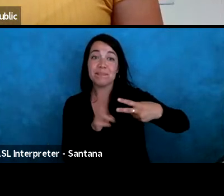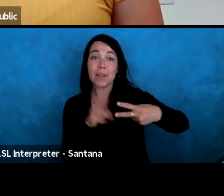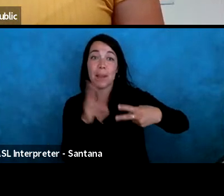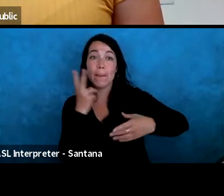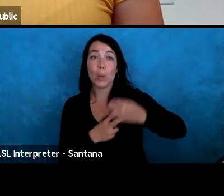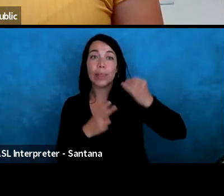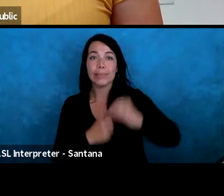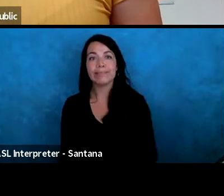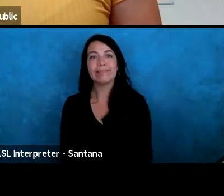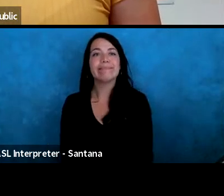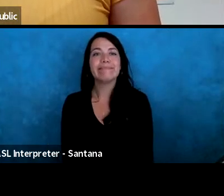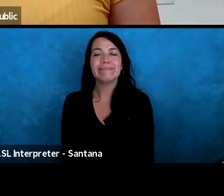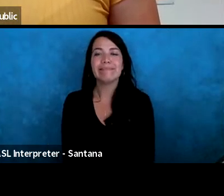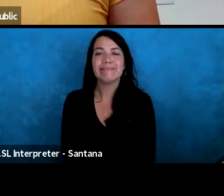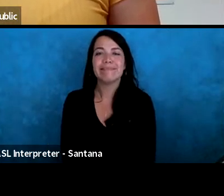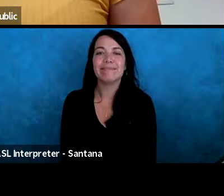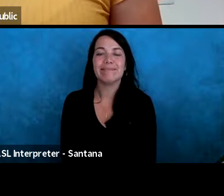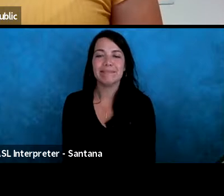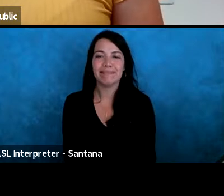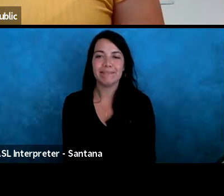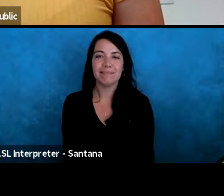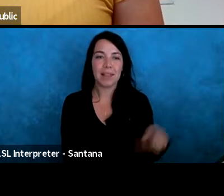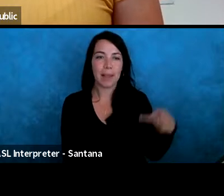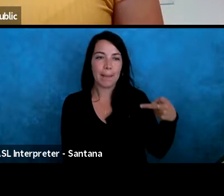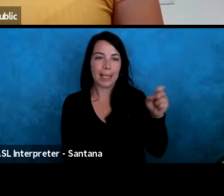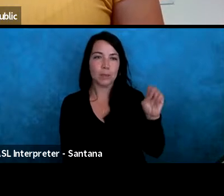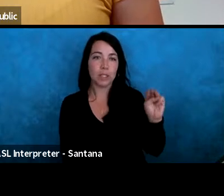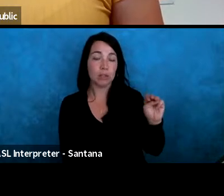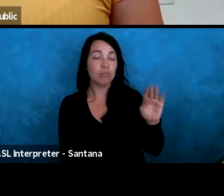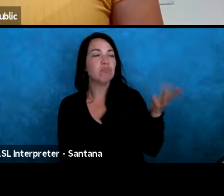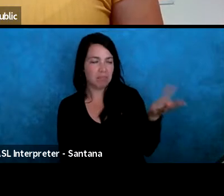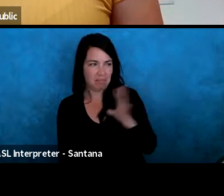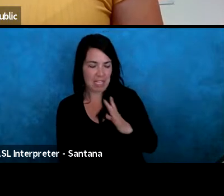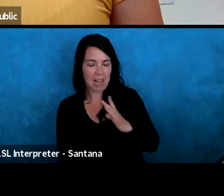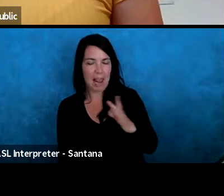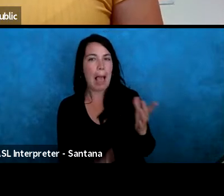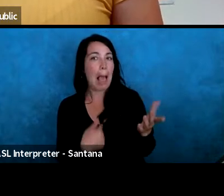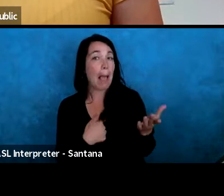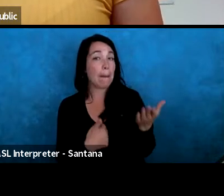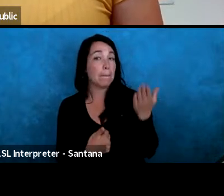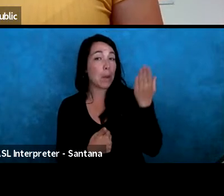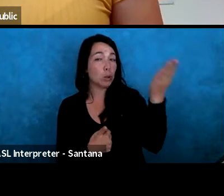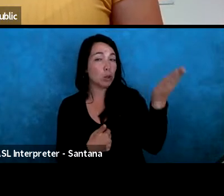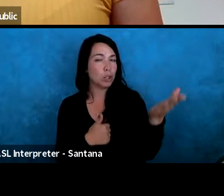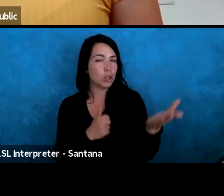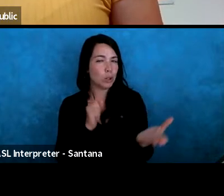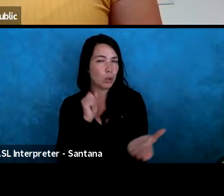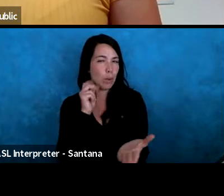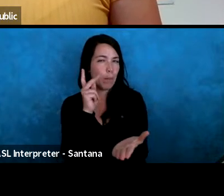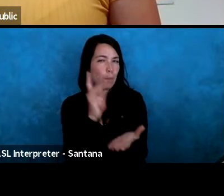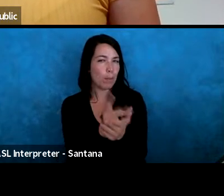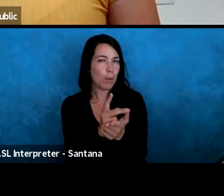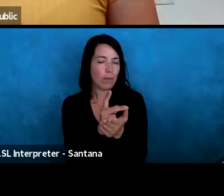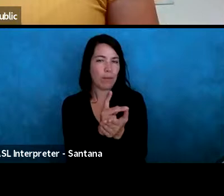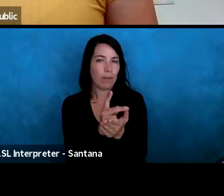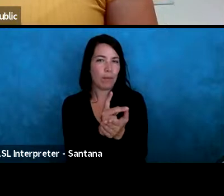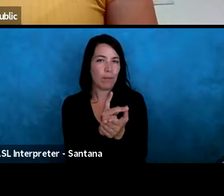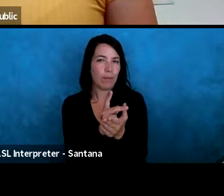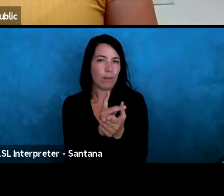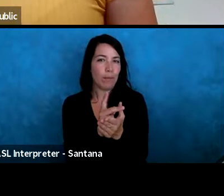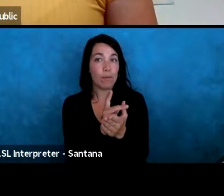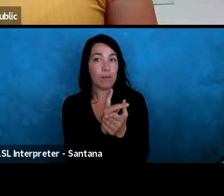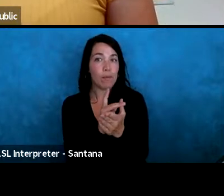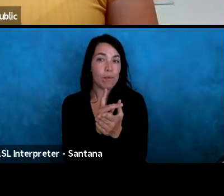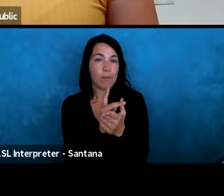record. I'll go ahead and make the motion to approve, though. I just want to note that it was not printed like